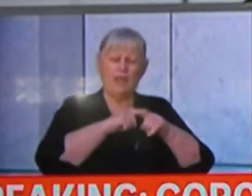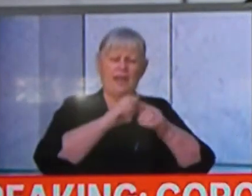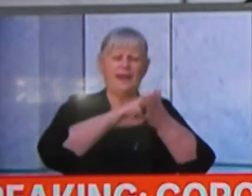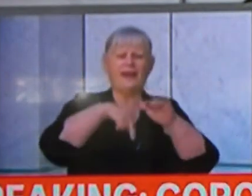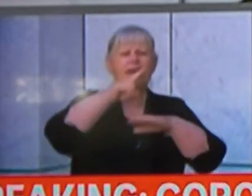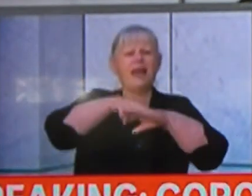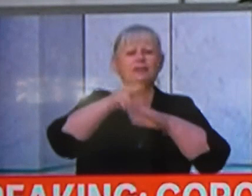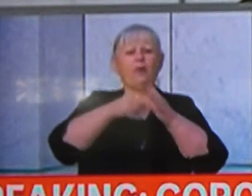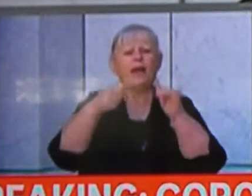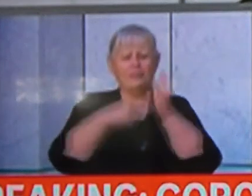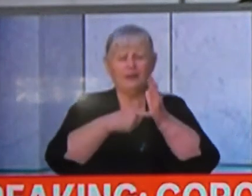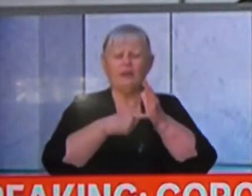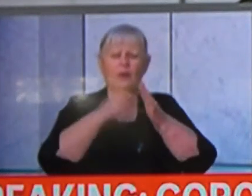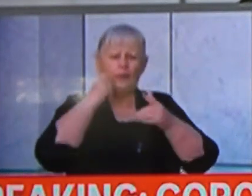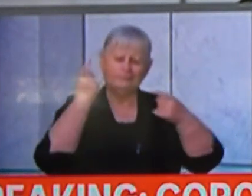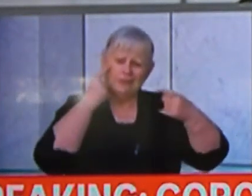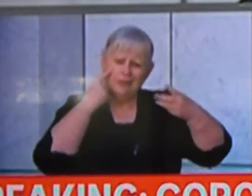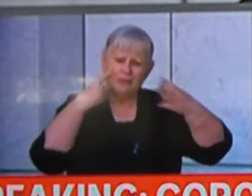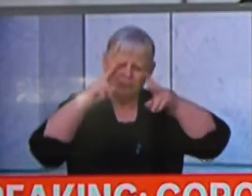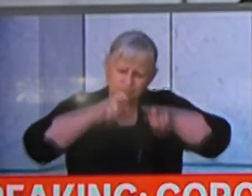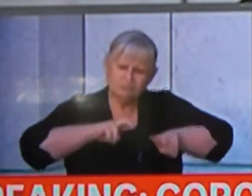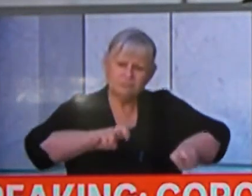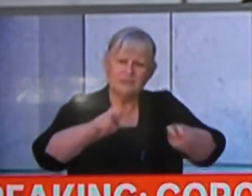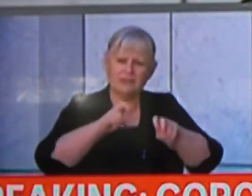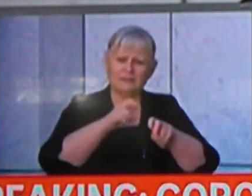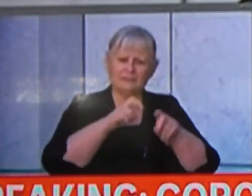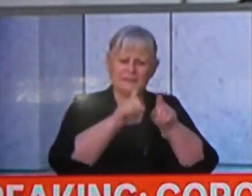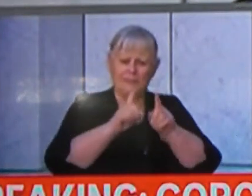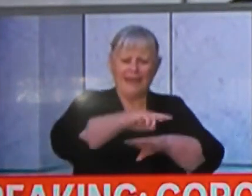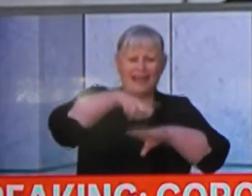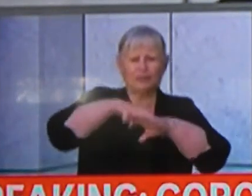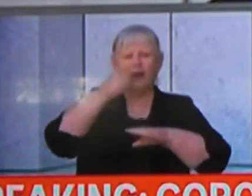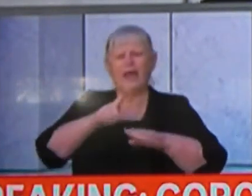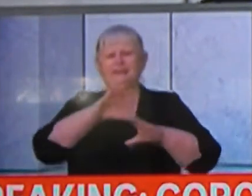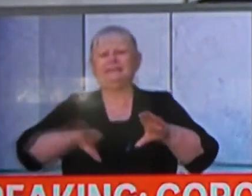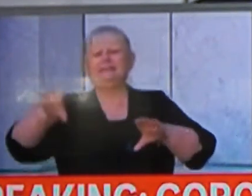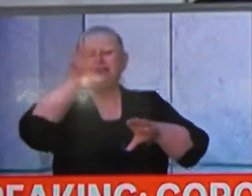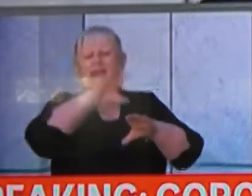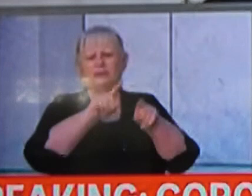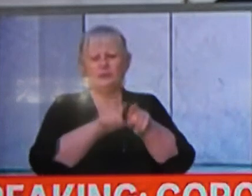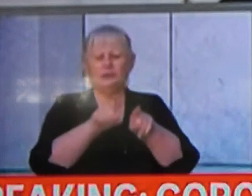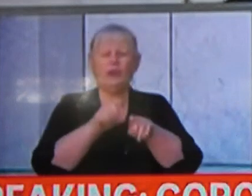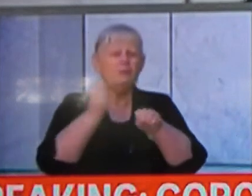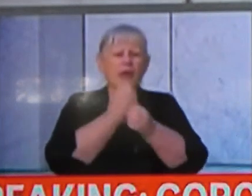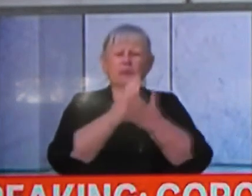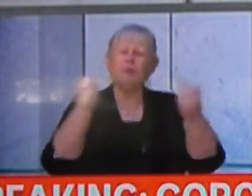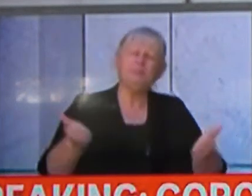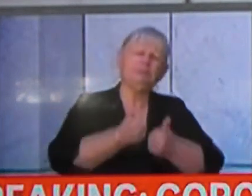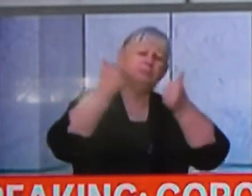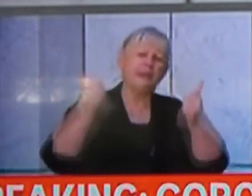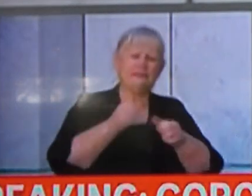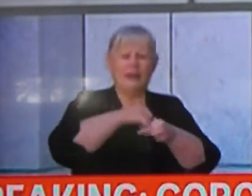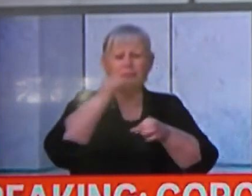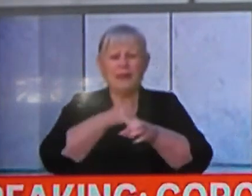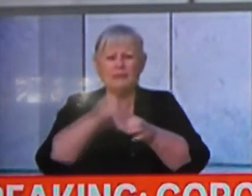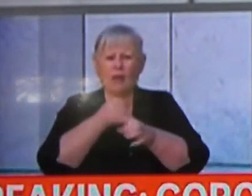addressing, as is indeed our individual cabinets at federal and state level. Securing the essential medical supplies has